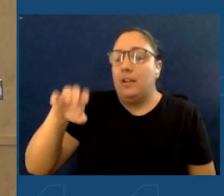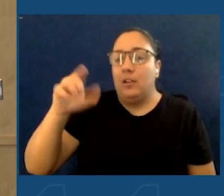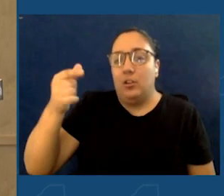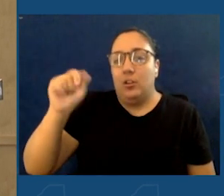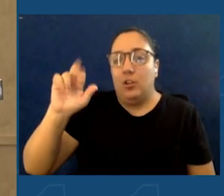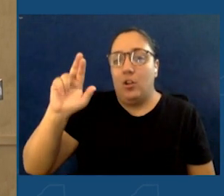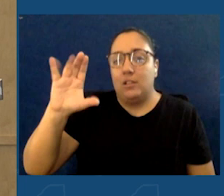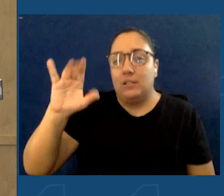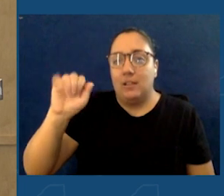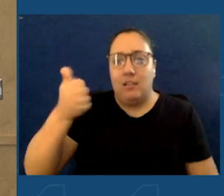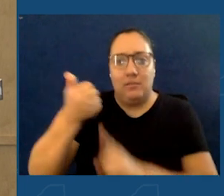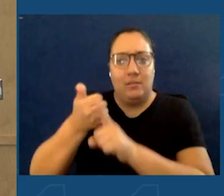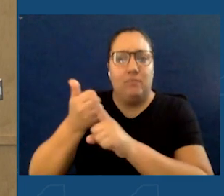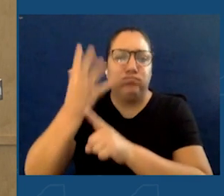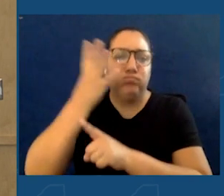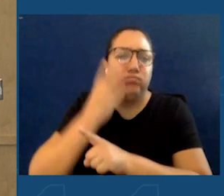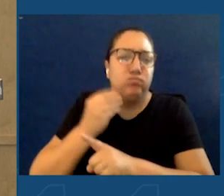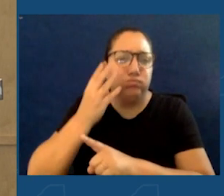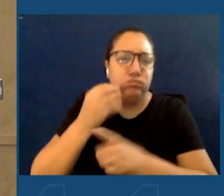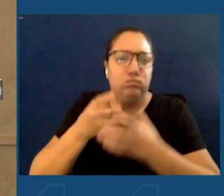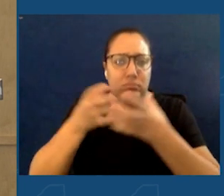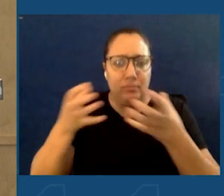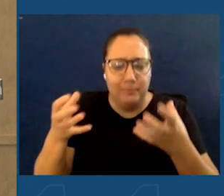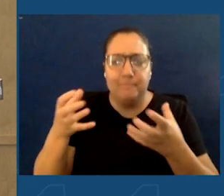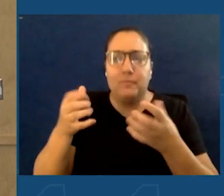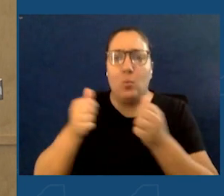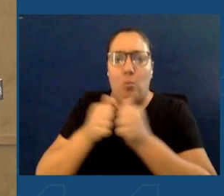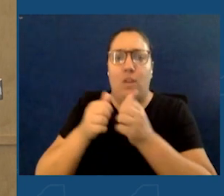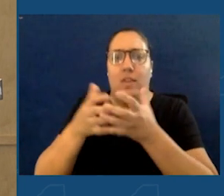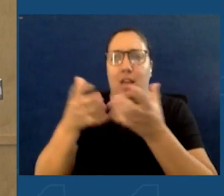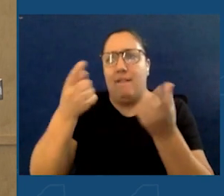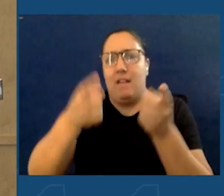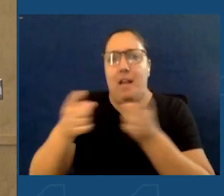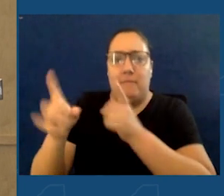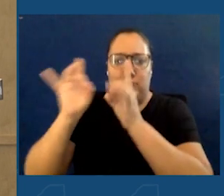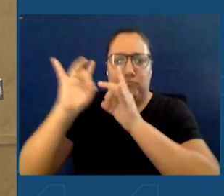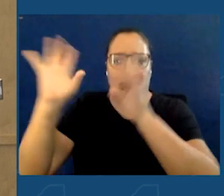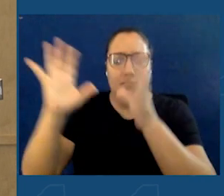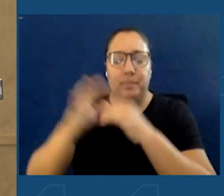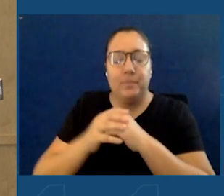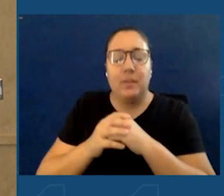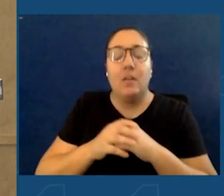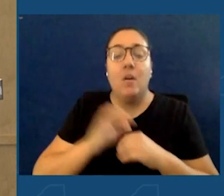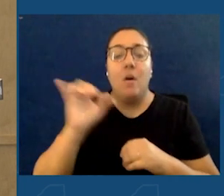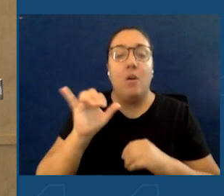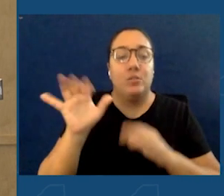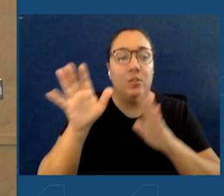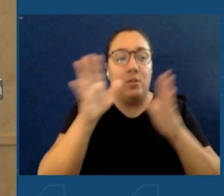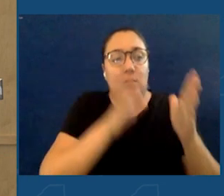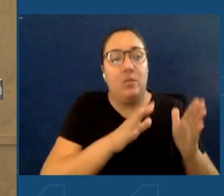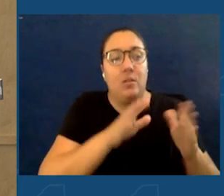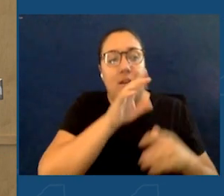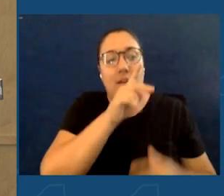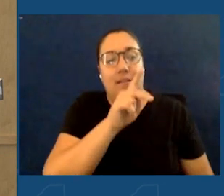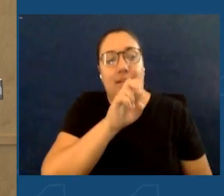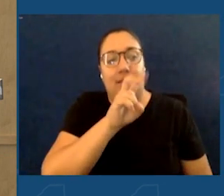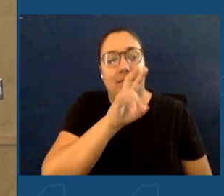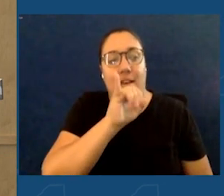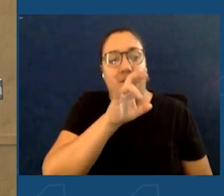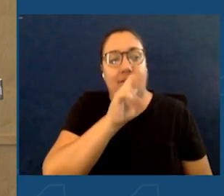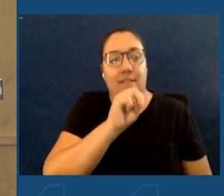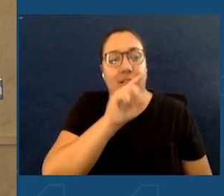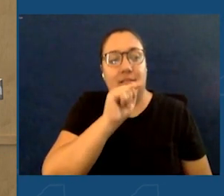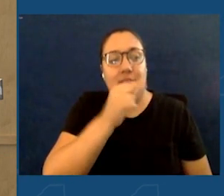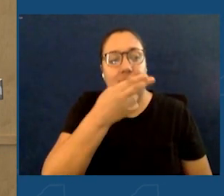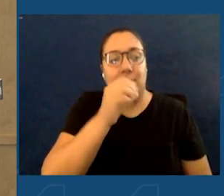crises, all levels. She's our state operations director as well. Kevin Thomas and John Brooks from our Senate, thank you for participating in an